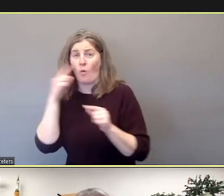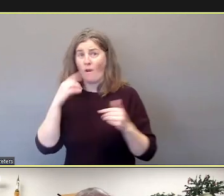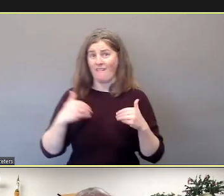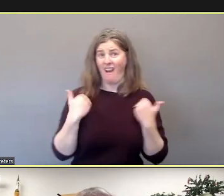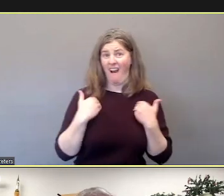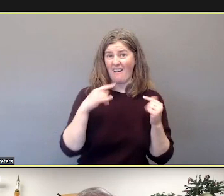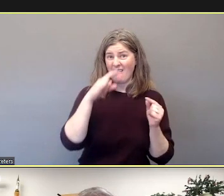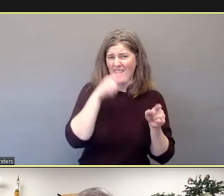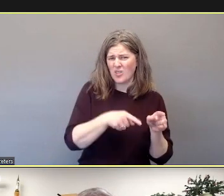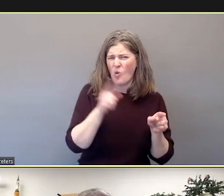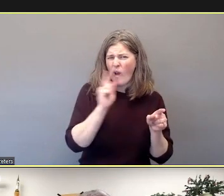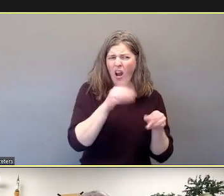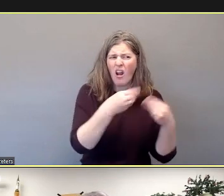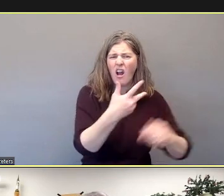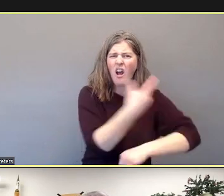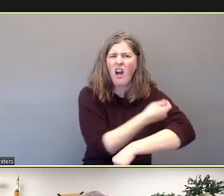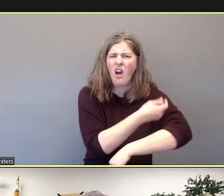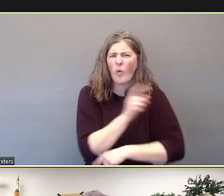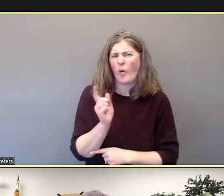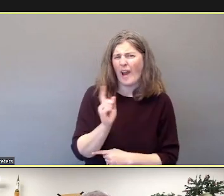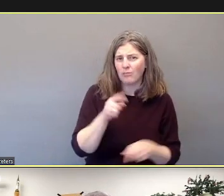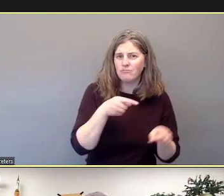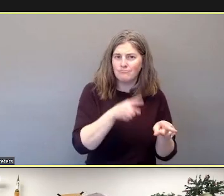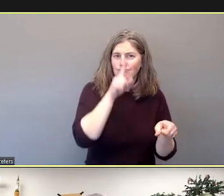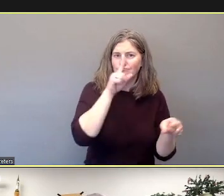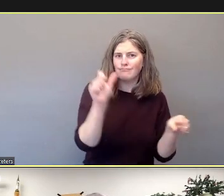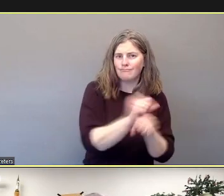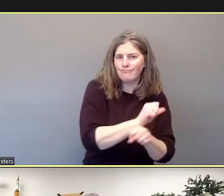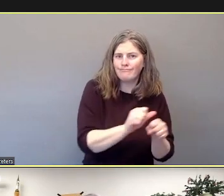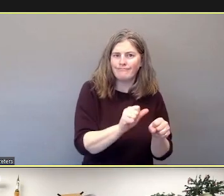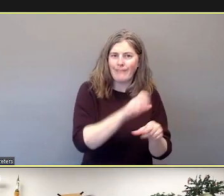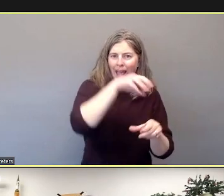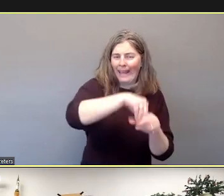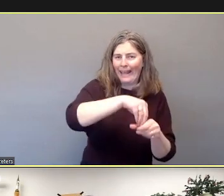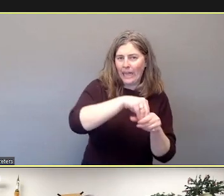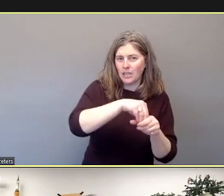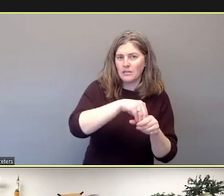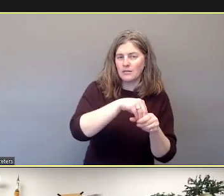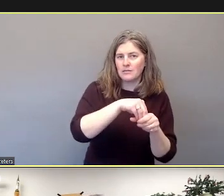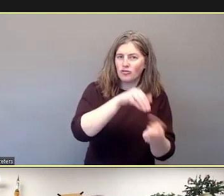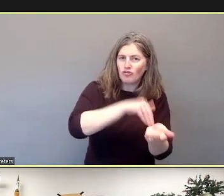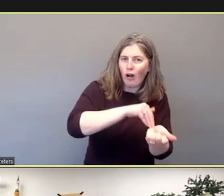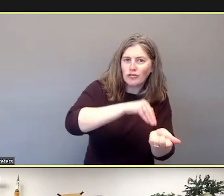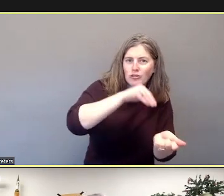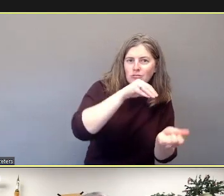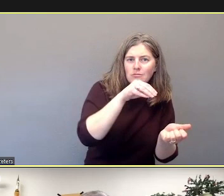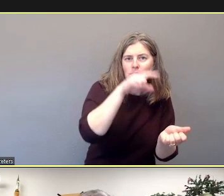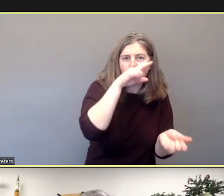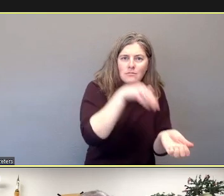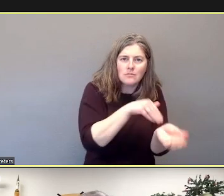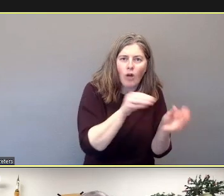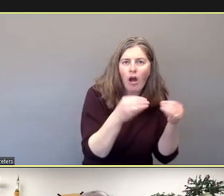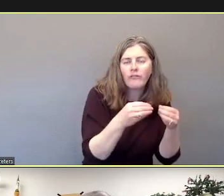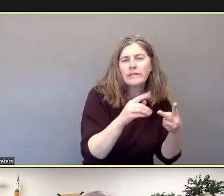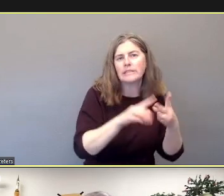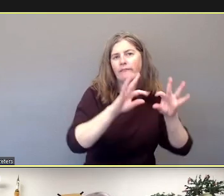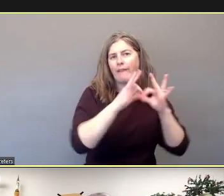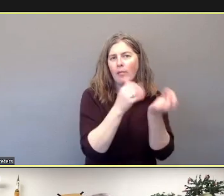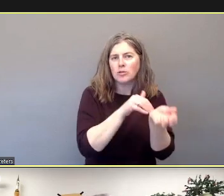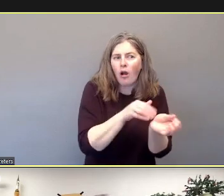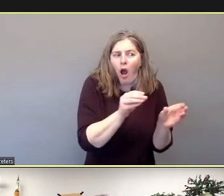the majority of vaccines are actually given in pediatricians and family